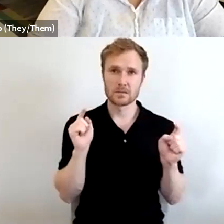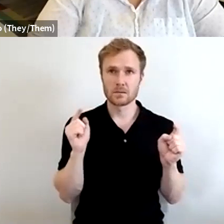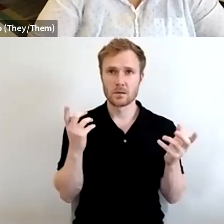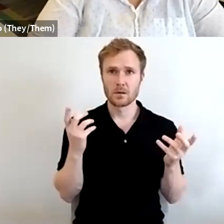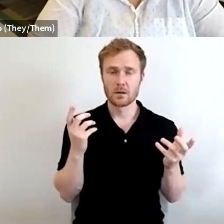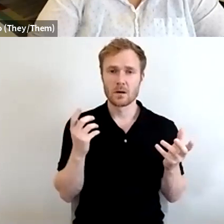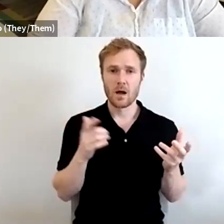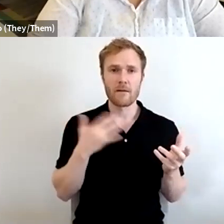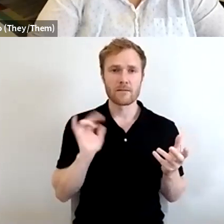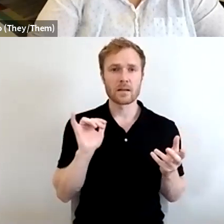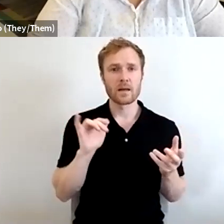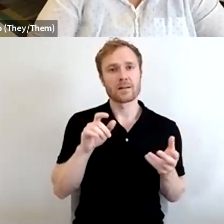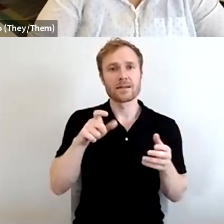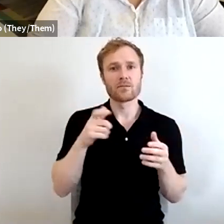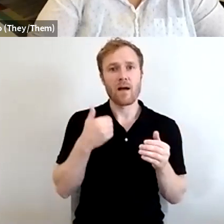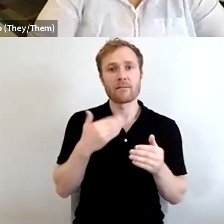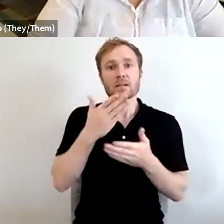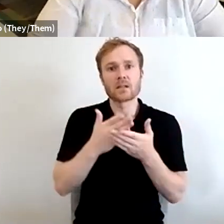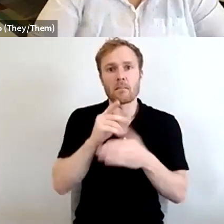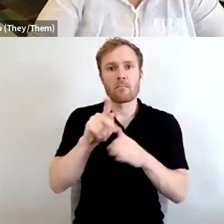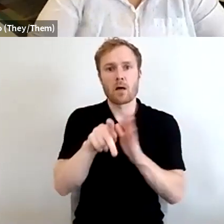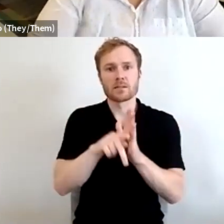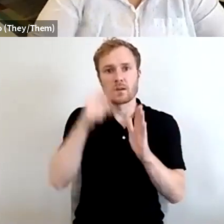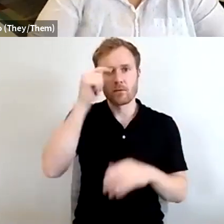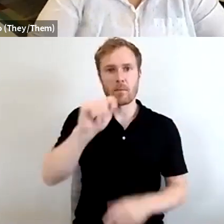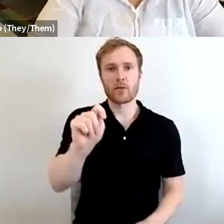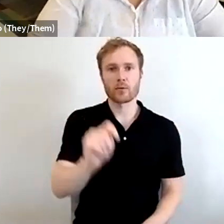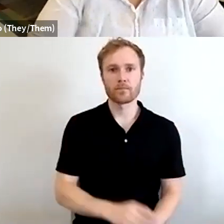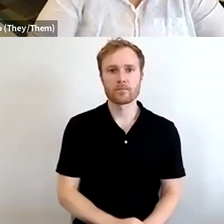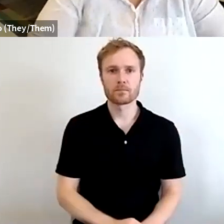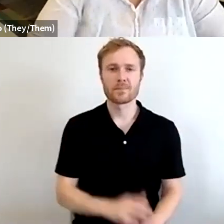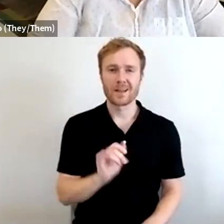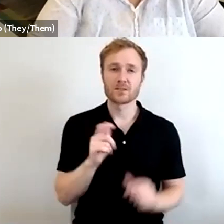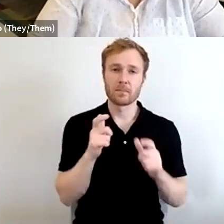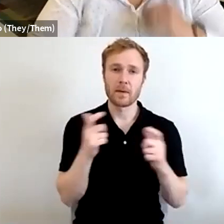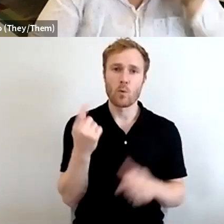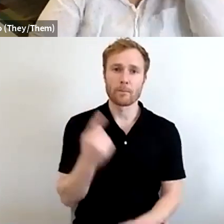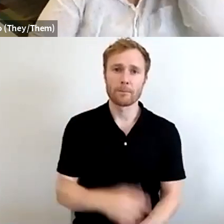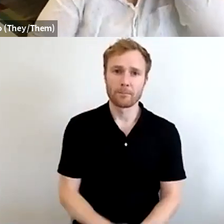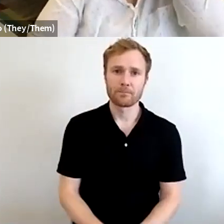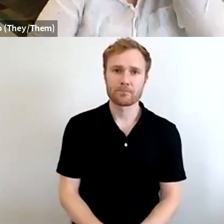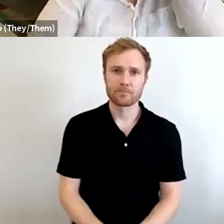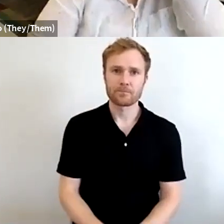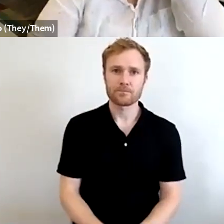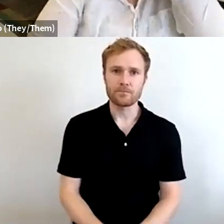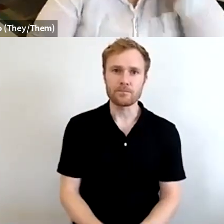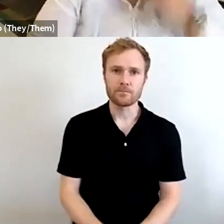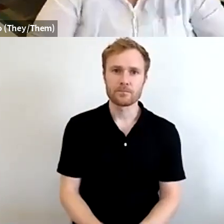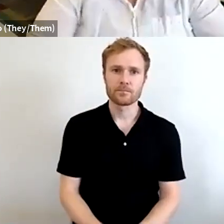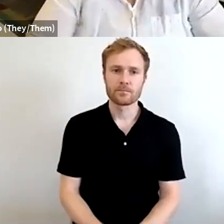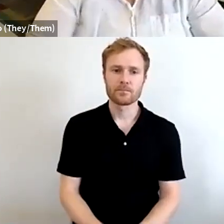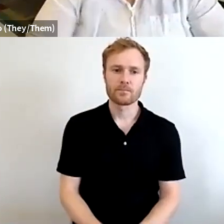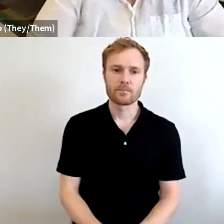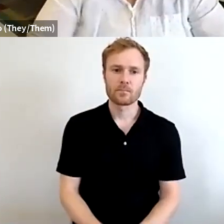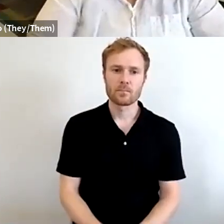be a policy on the bathrooms because that's such a huge deal. And I